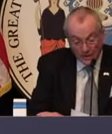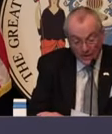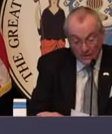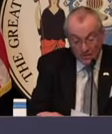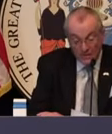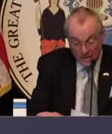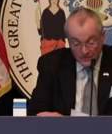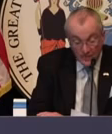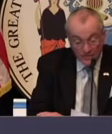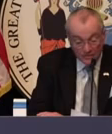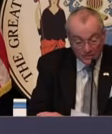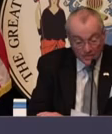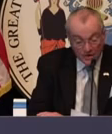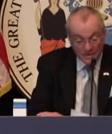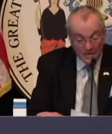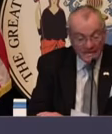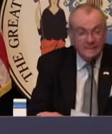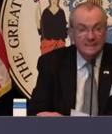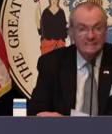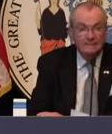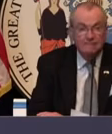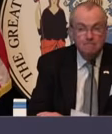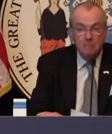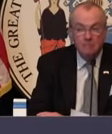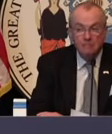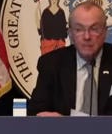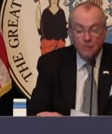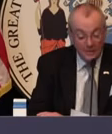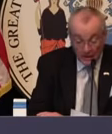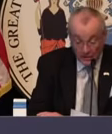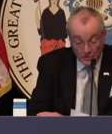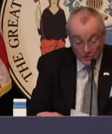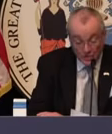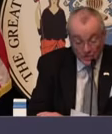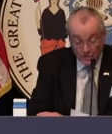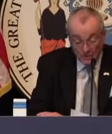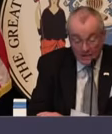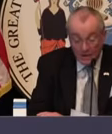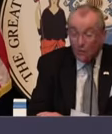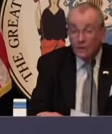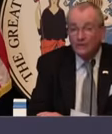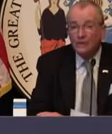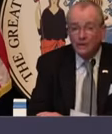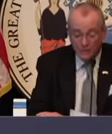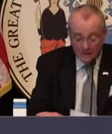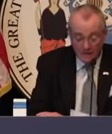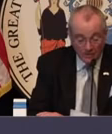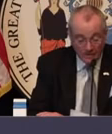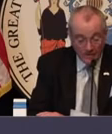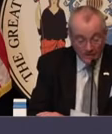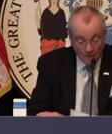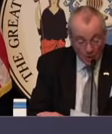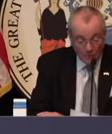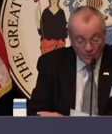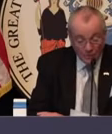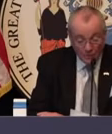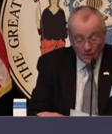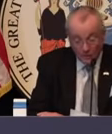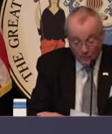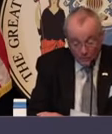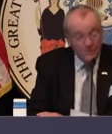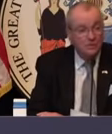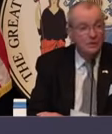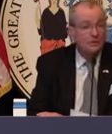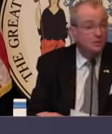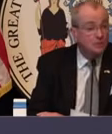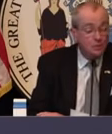that their health will be safeguarded from COVID-19. Without this trust, there can be no restart and recovery. No one is going to want to go